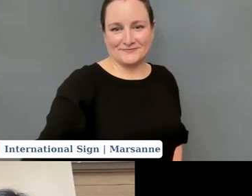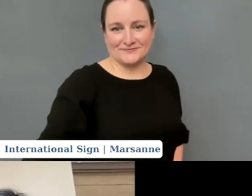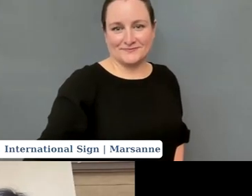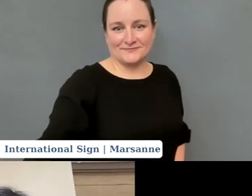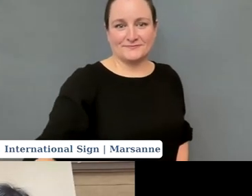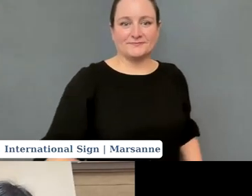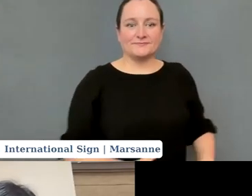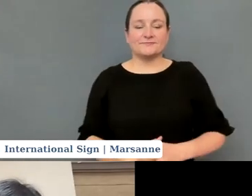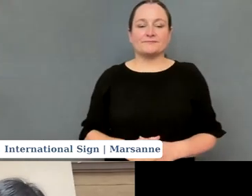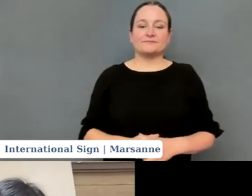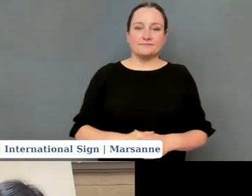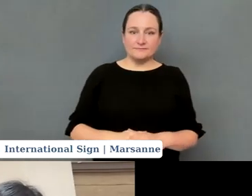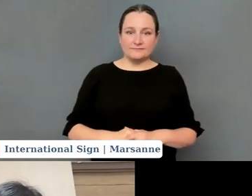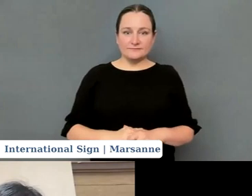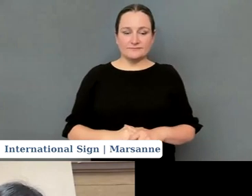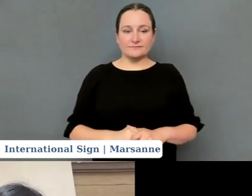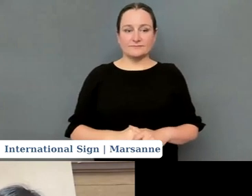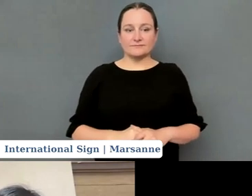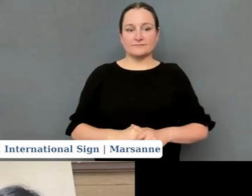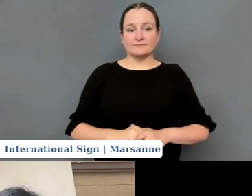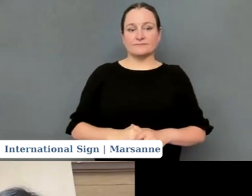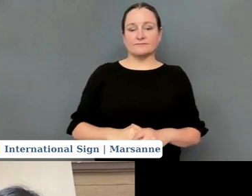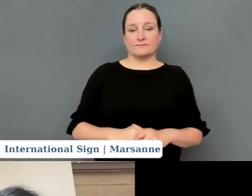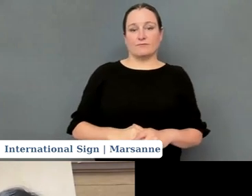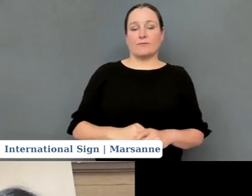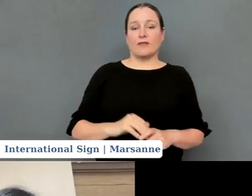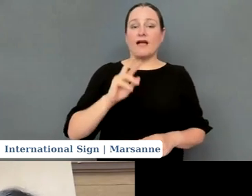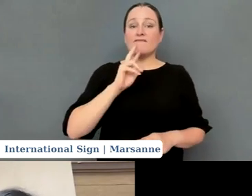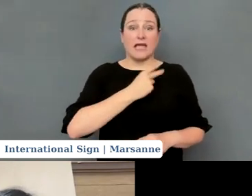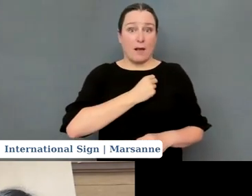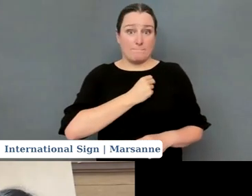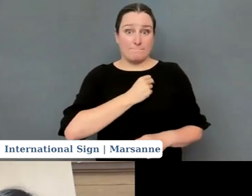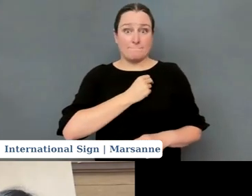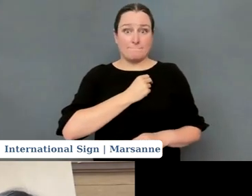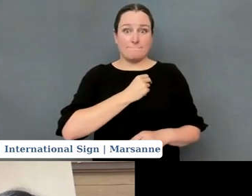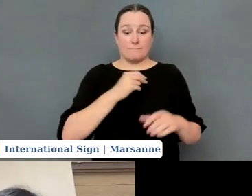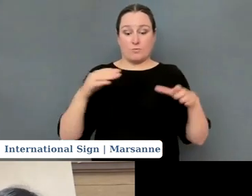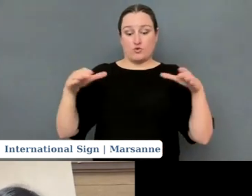In the coming time, Vietnam Women's Union focus